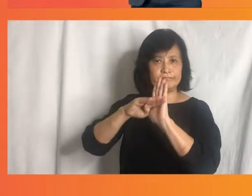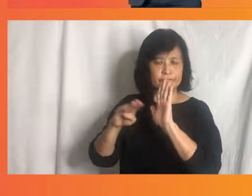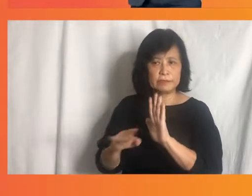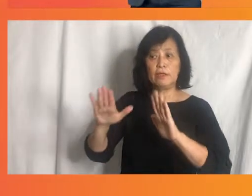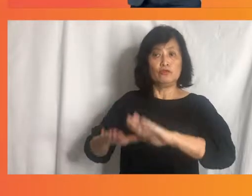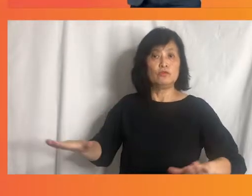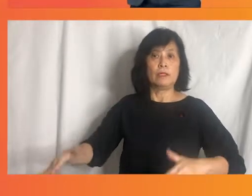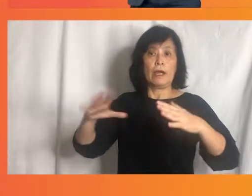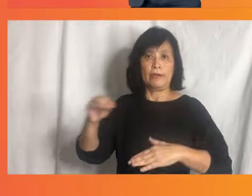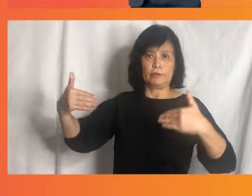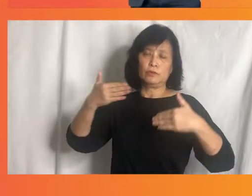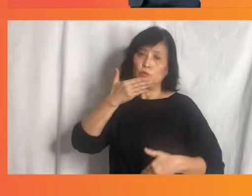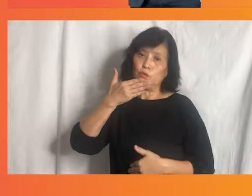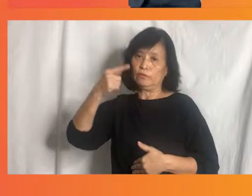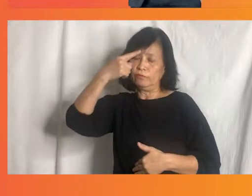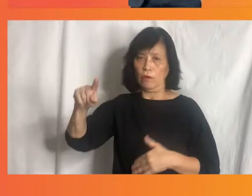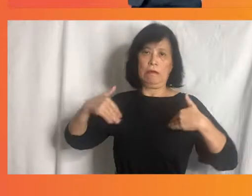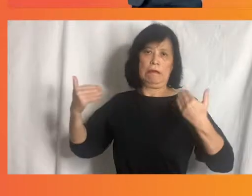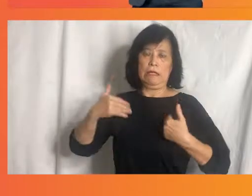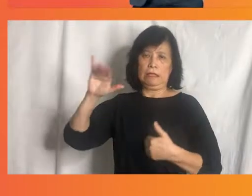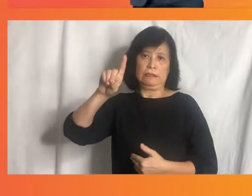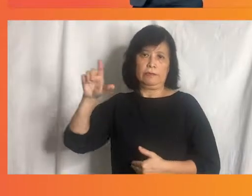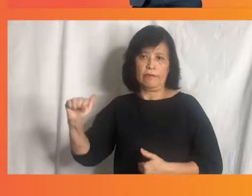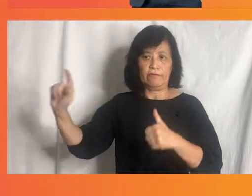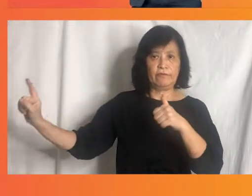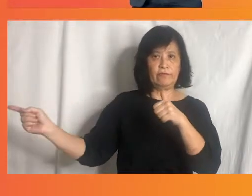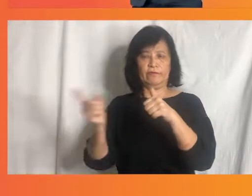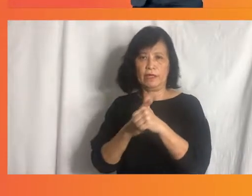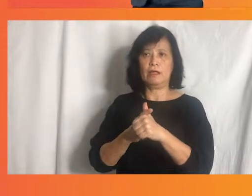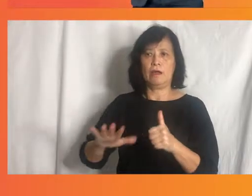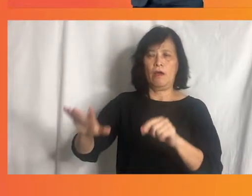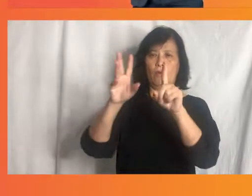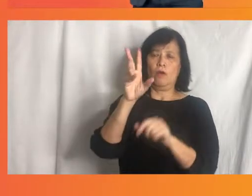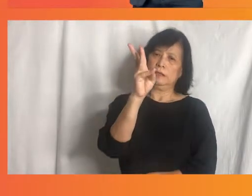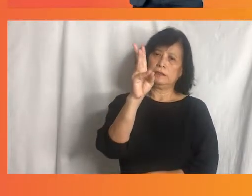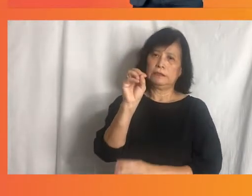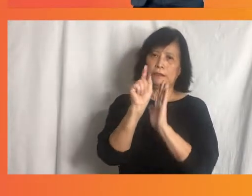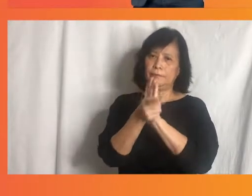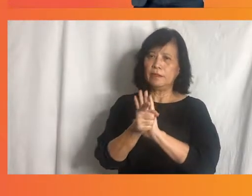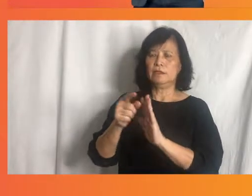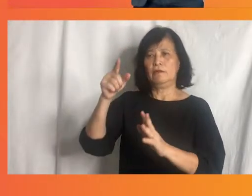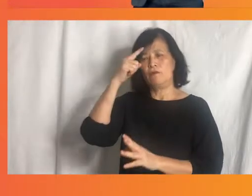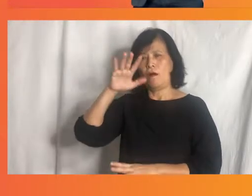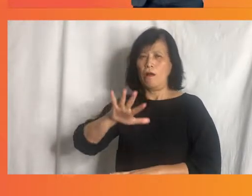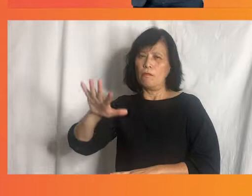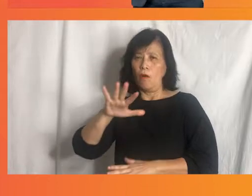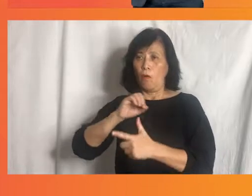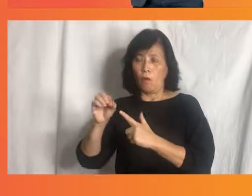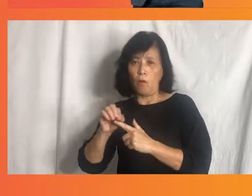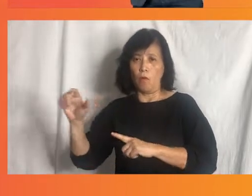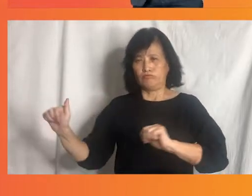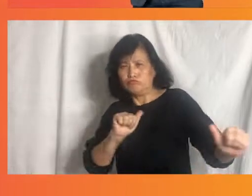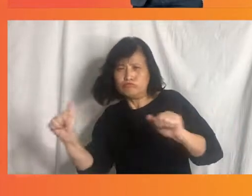with disabilities, they should aim to, firstly, accumulate at least 60 minutes of moderate to vigorous physical activity across the